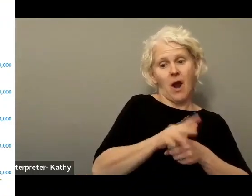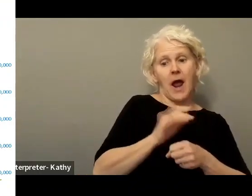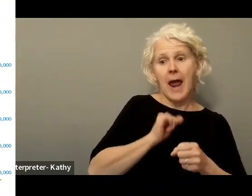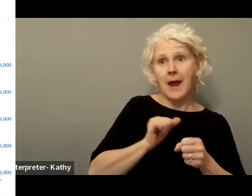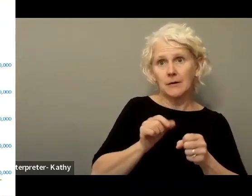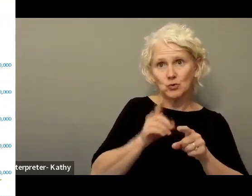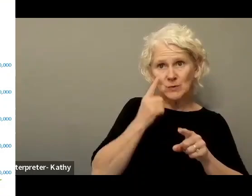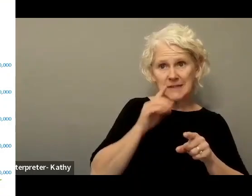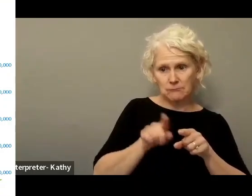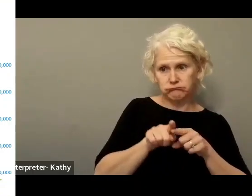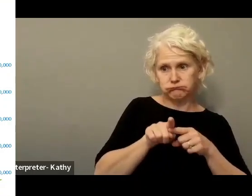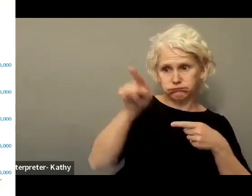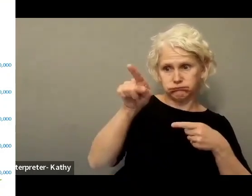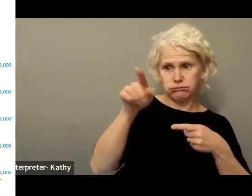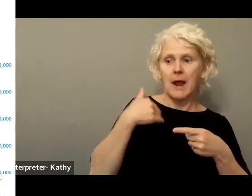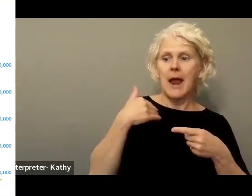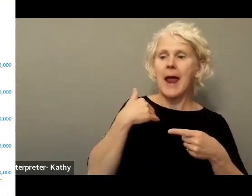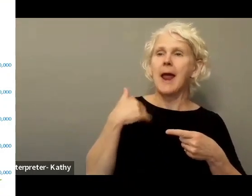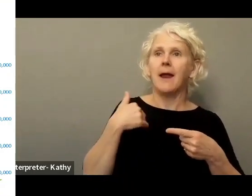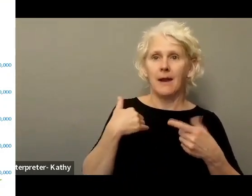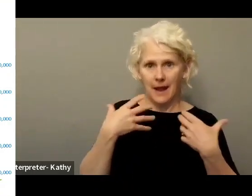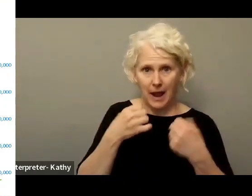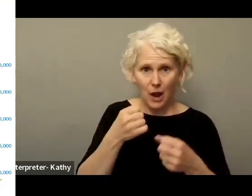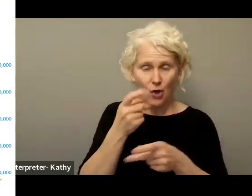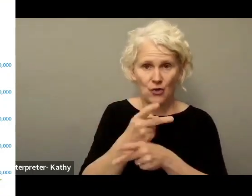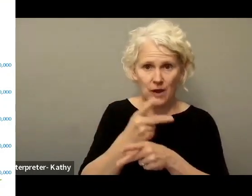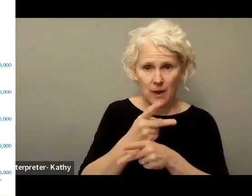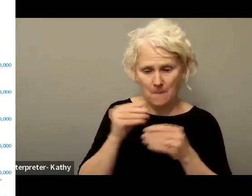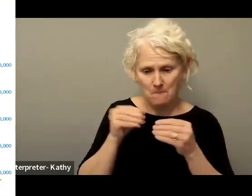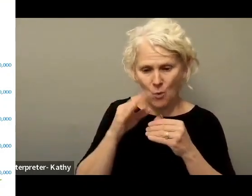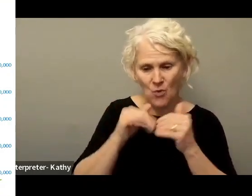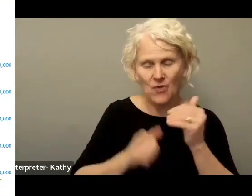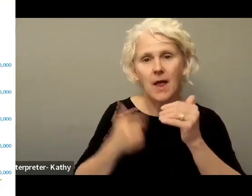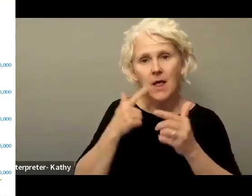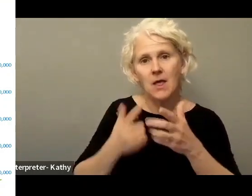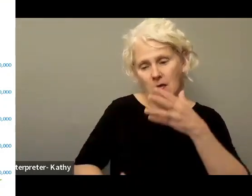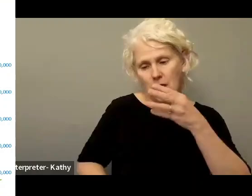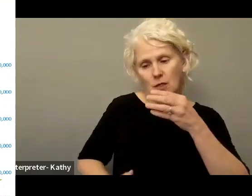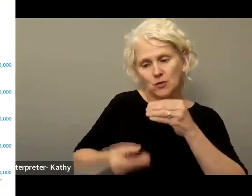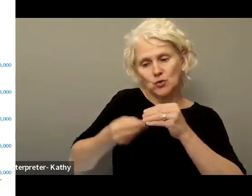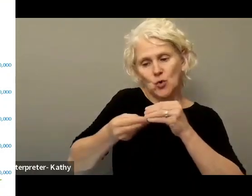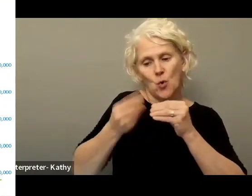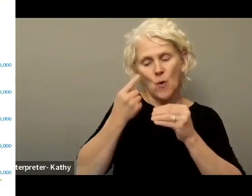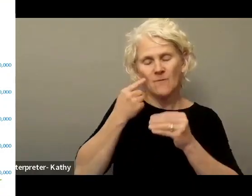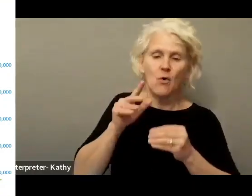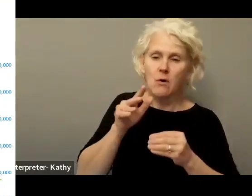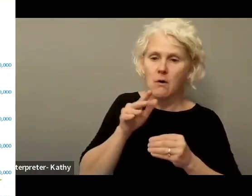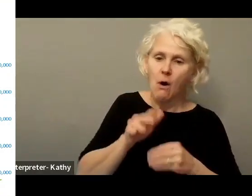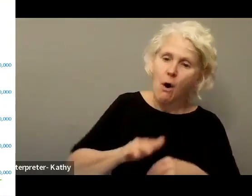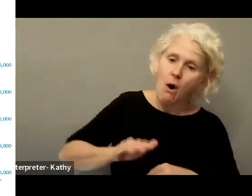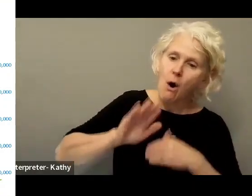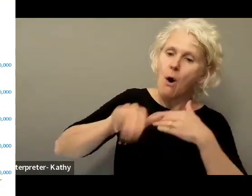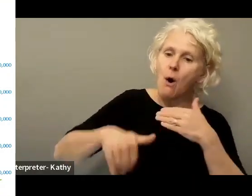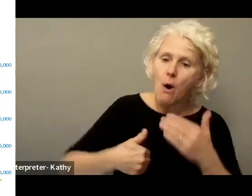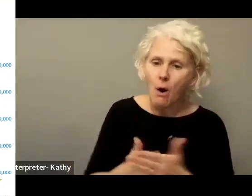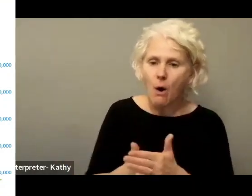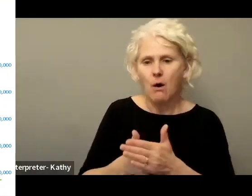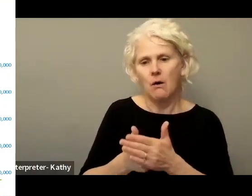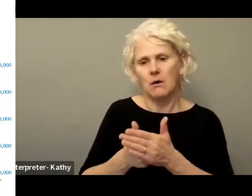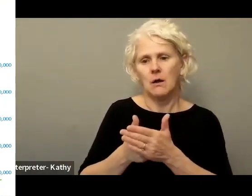up. And in healthcare, it's more so than total for all initial